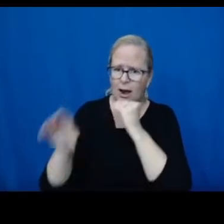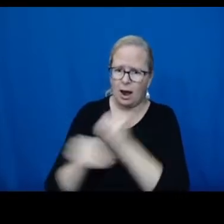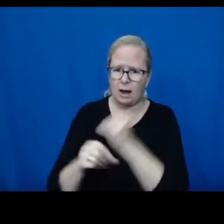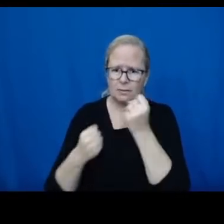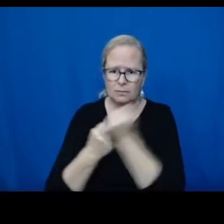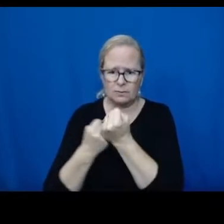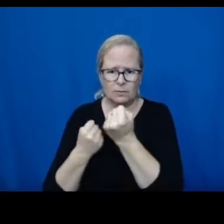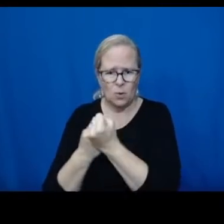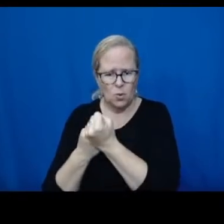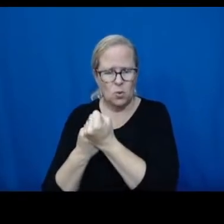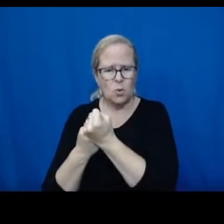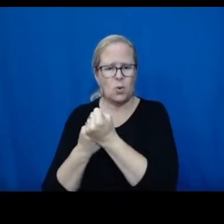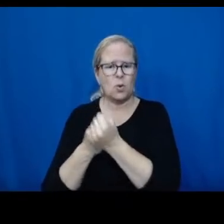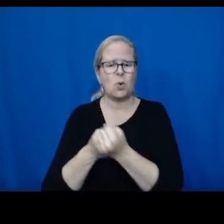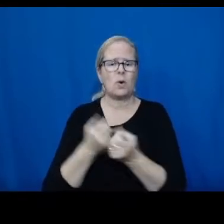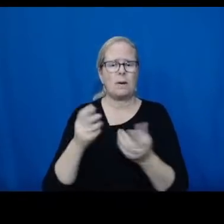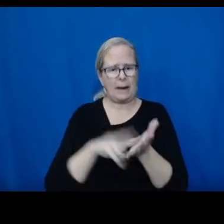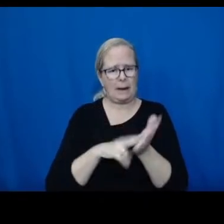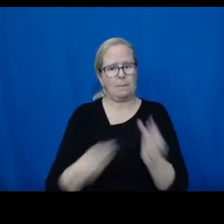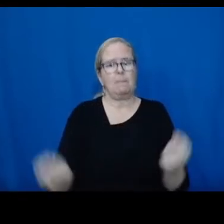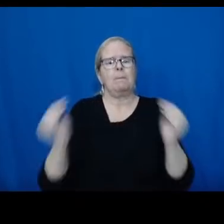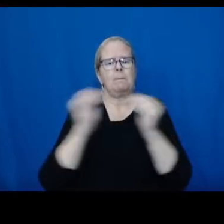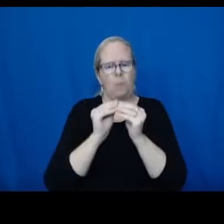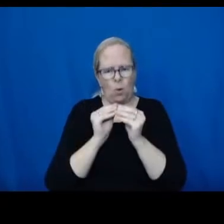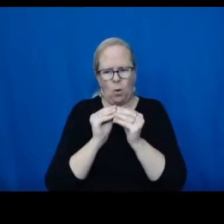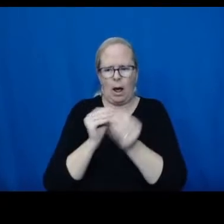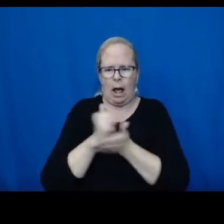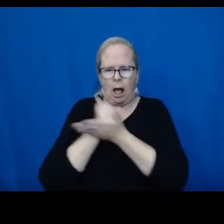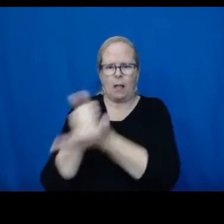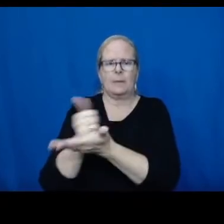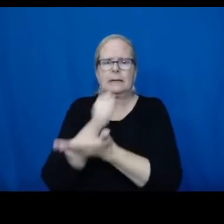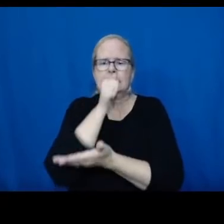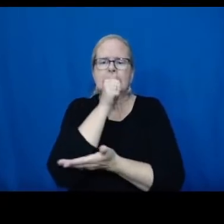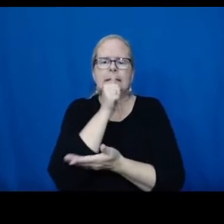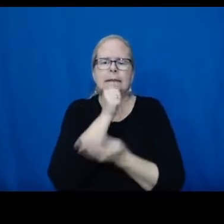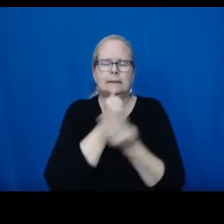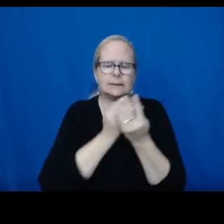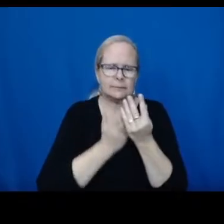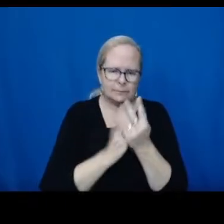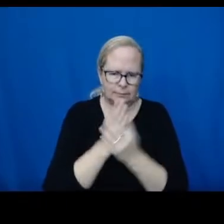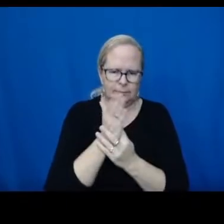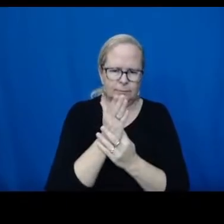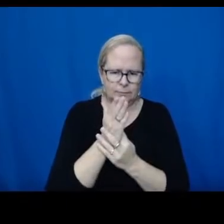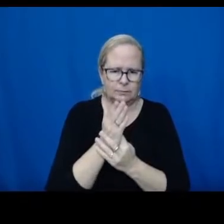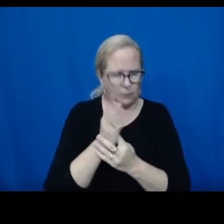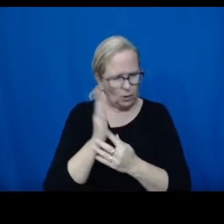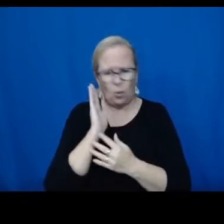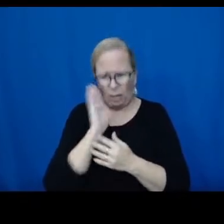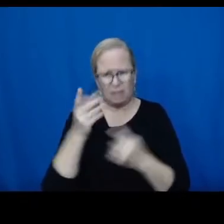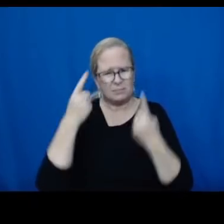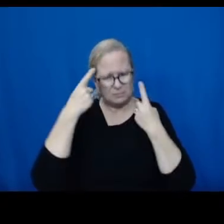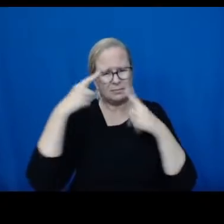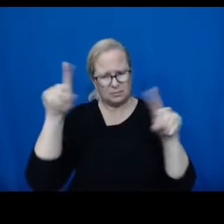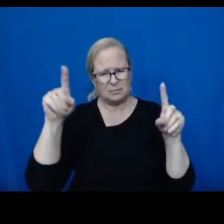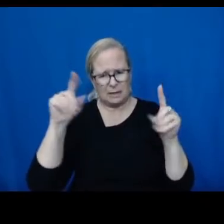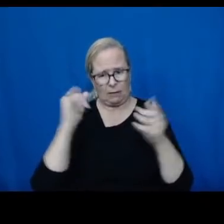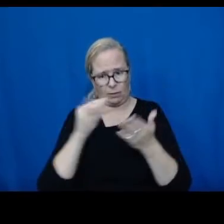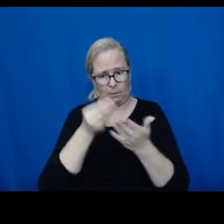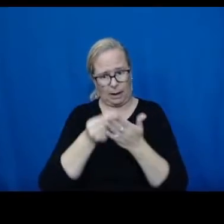do them successfully if they have money to survive 2 weeks or 3 weeks or 4 weeks of shutdown.